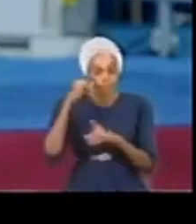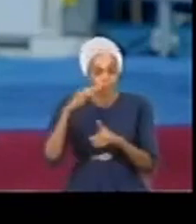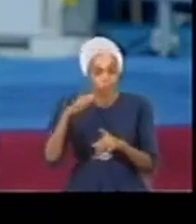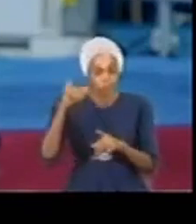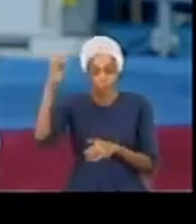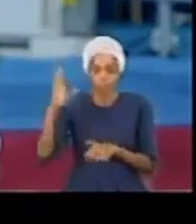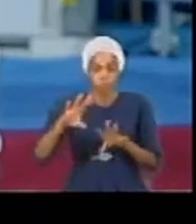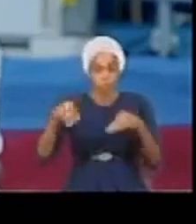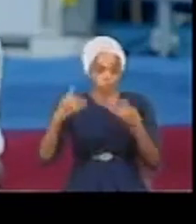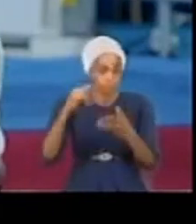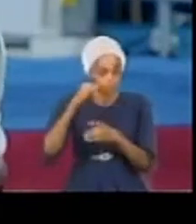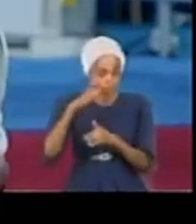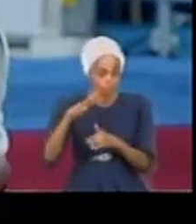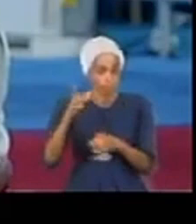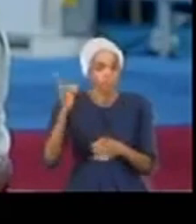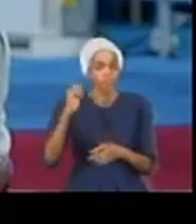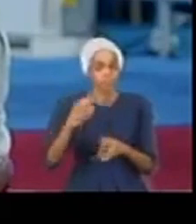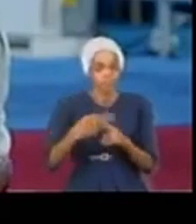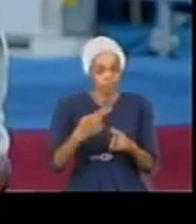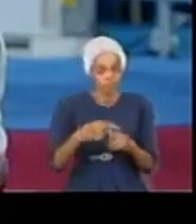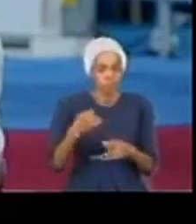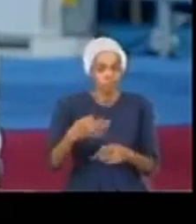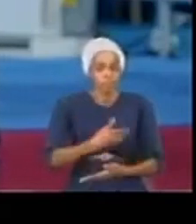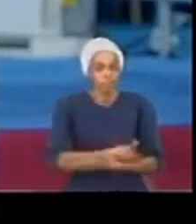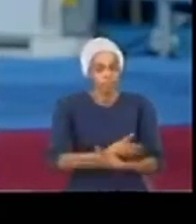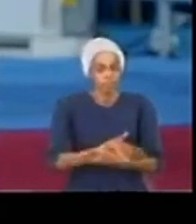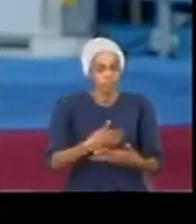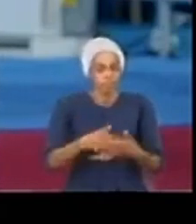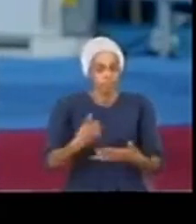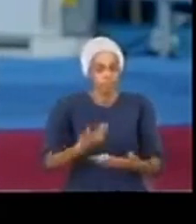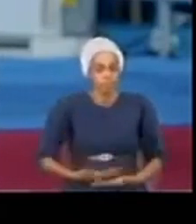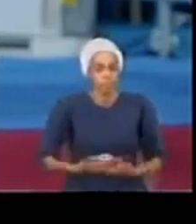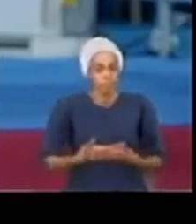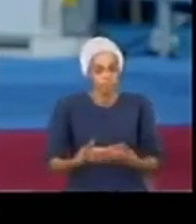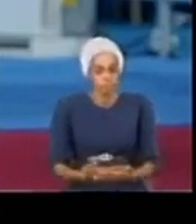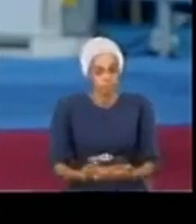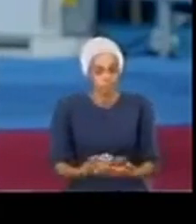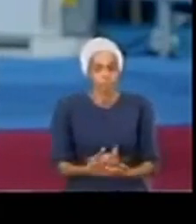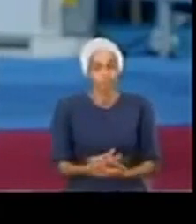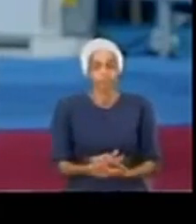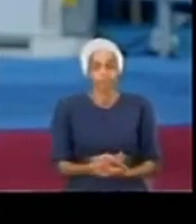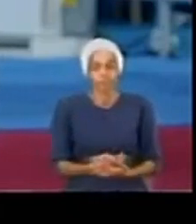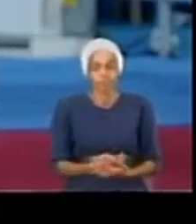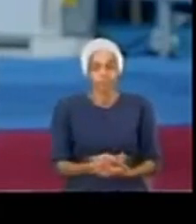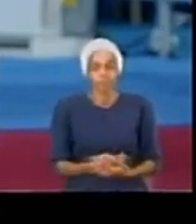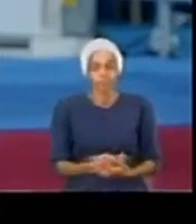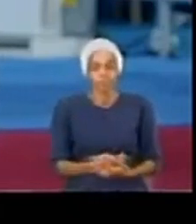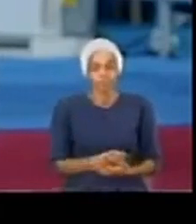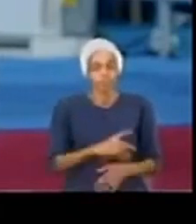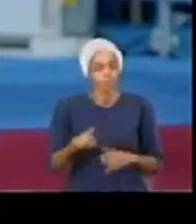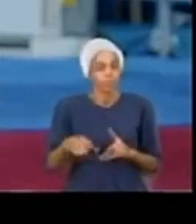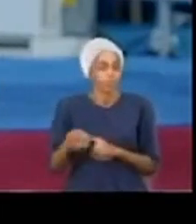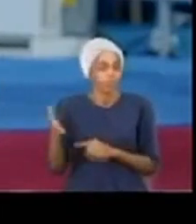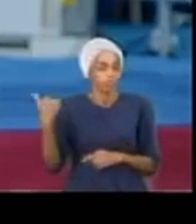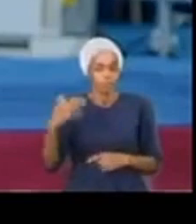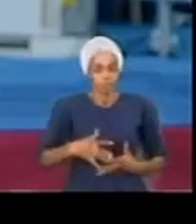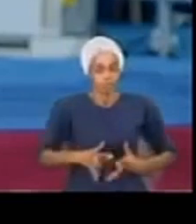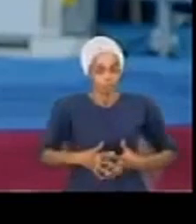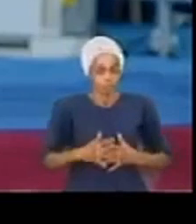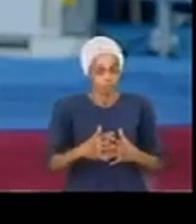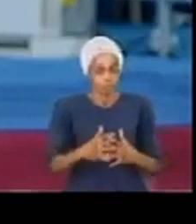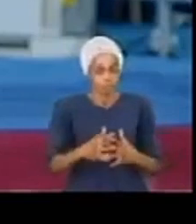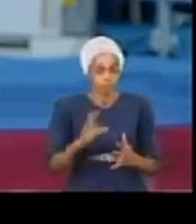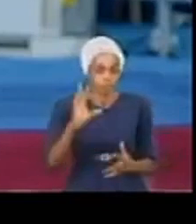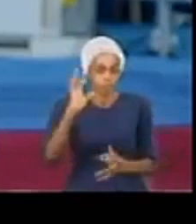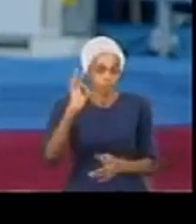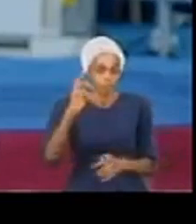like 7 months into the pregnancy, I was attacked. And I prayed, and